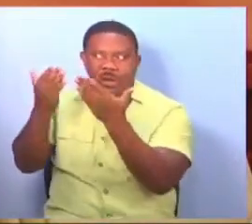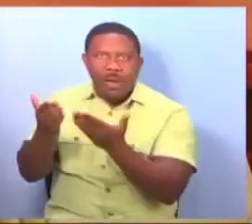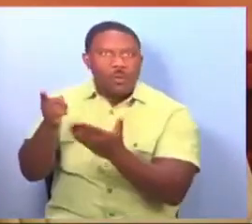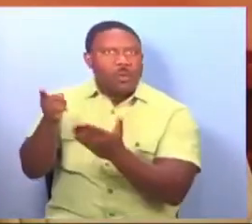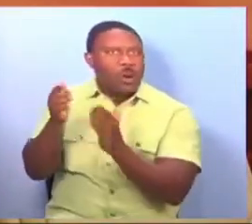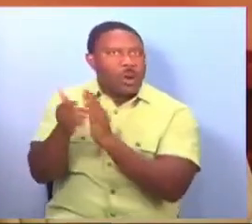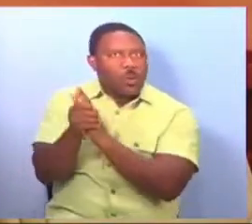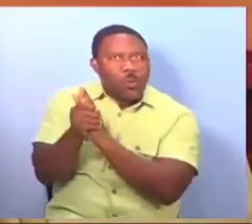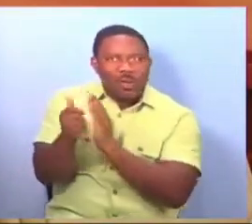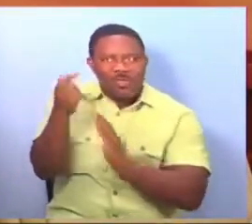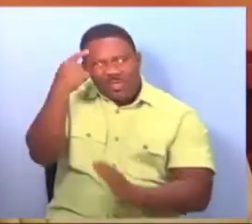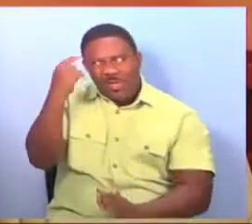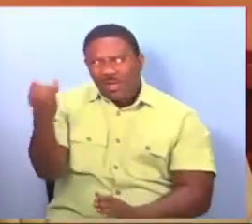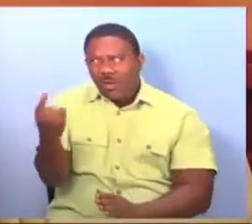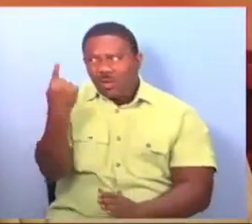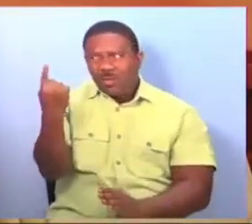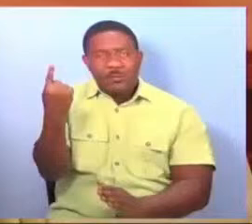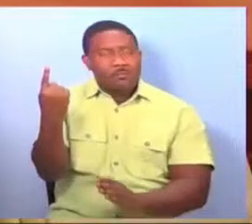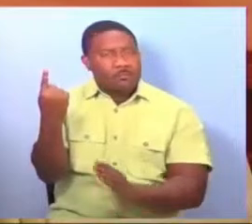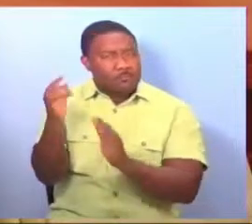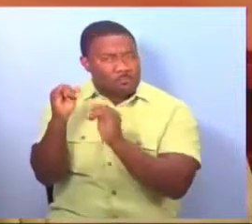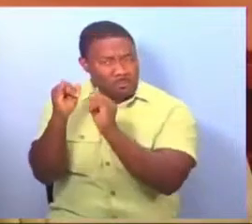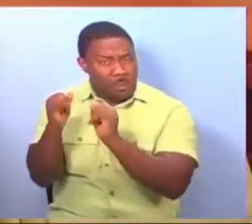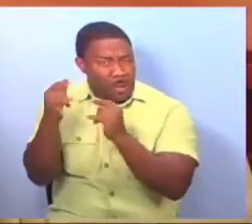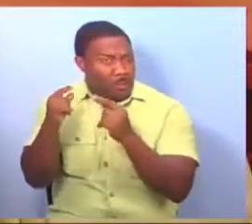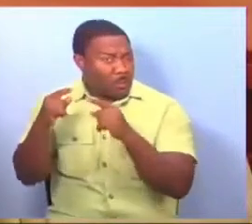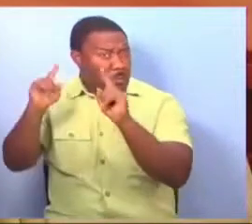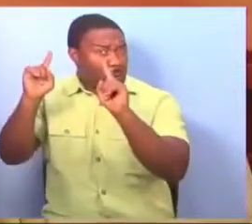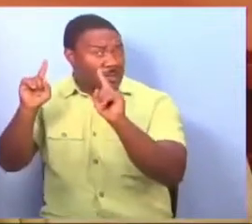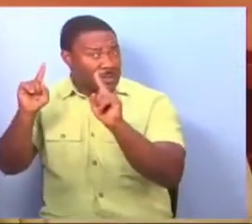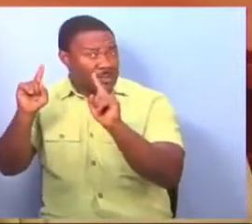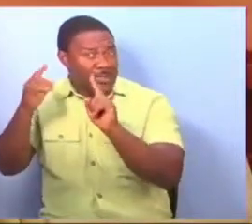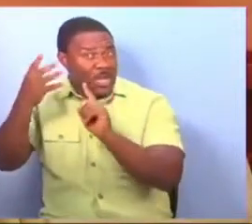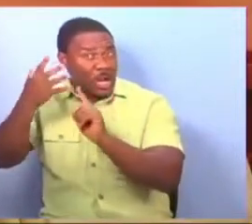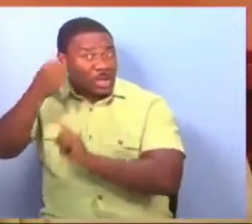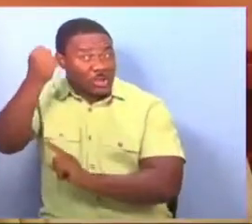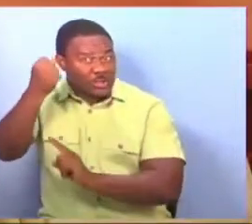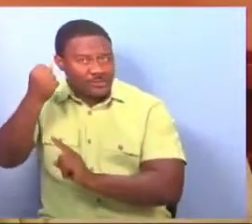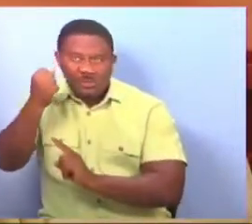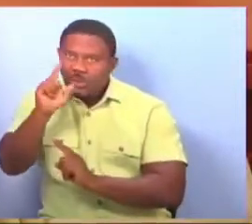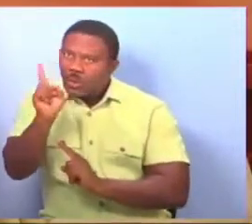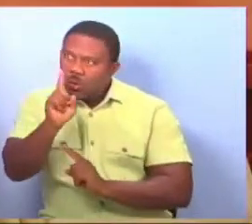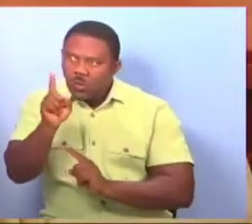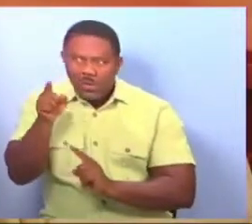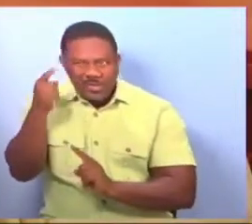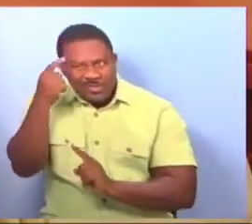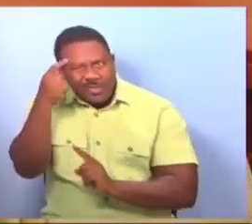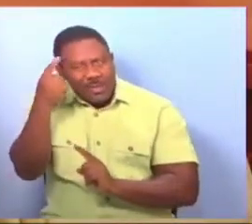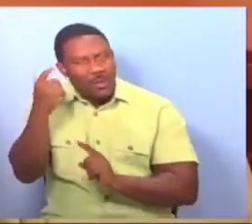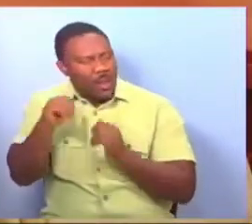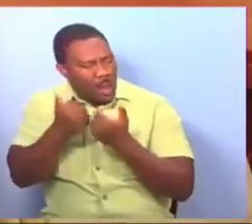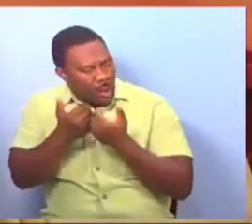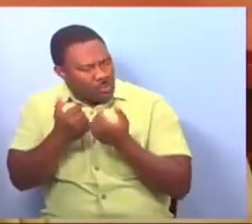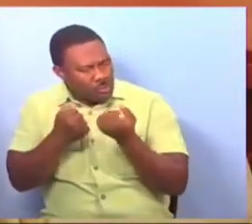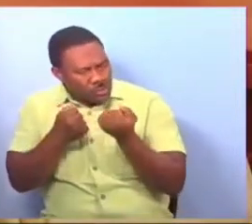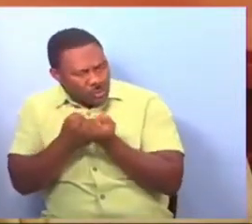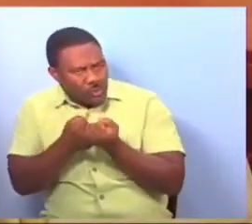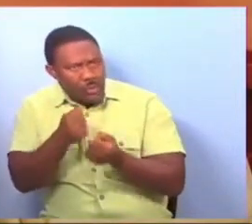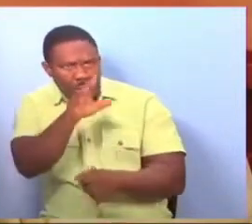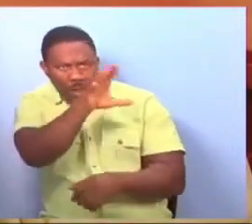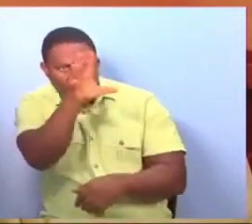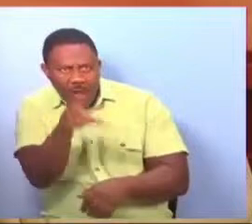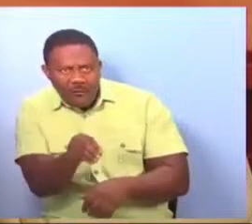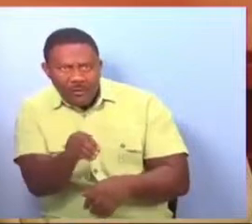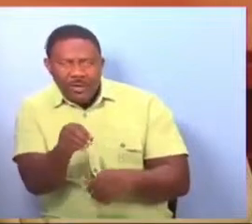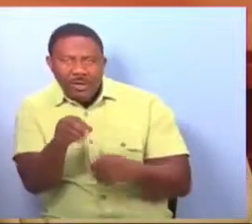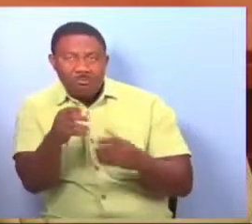individual achievement, but what can he do to support the continent of Africa and to support Ghana? And as